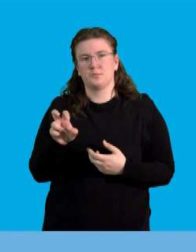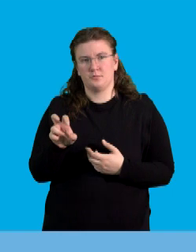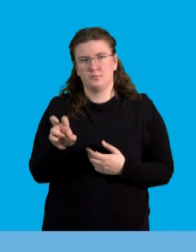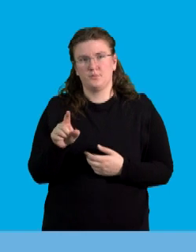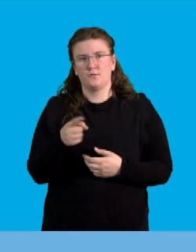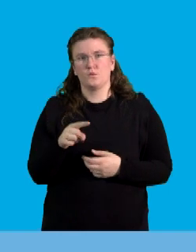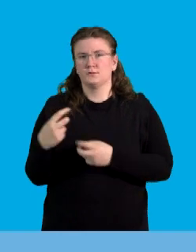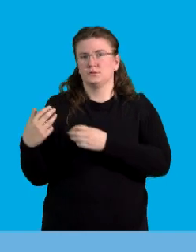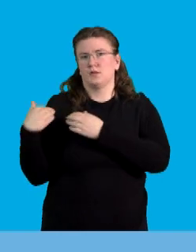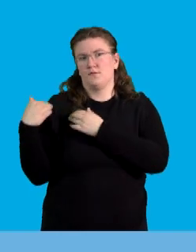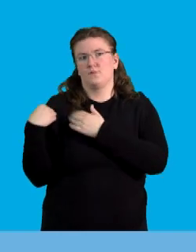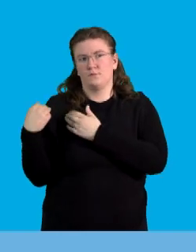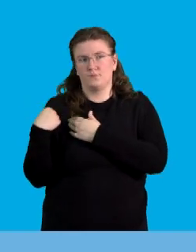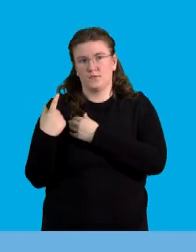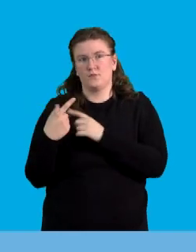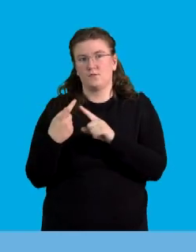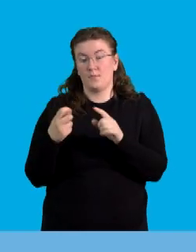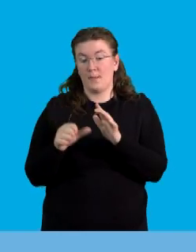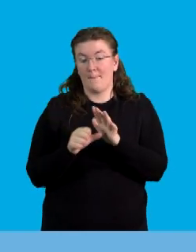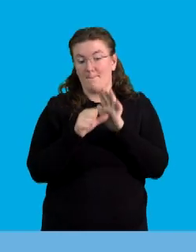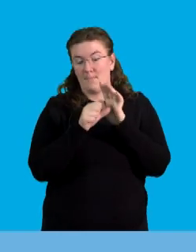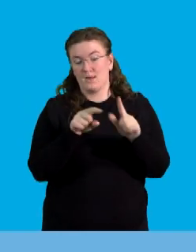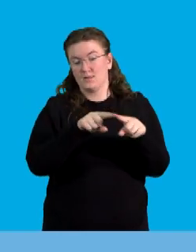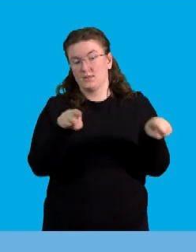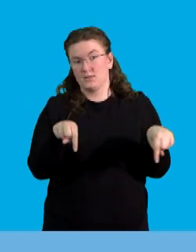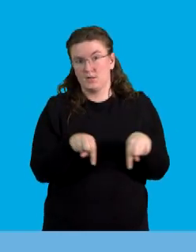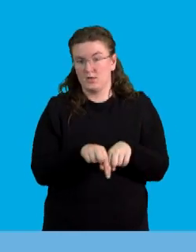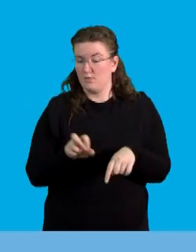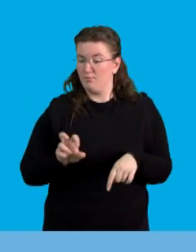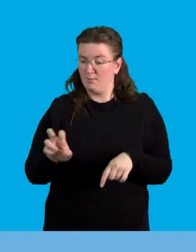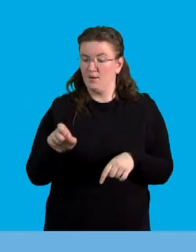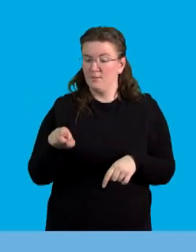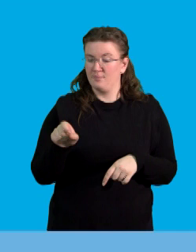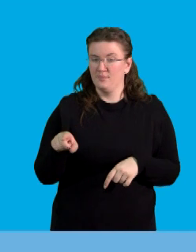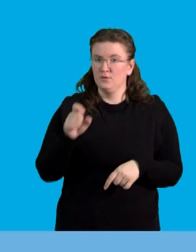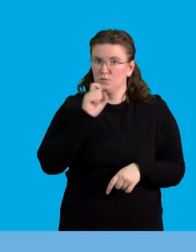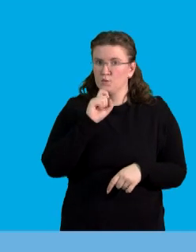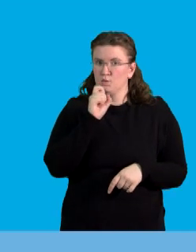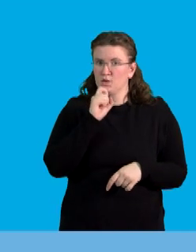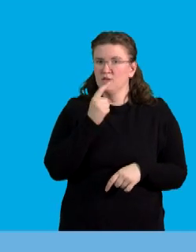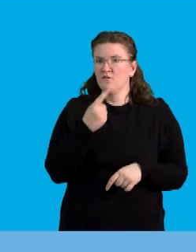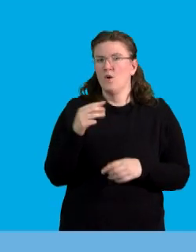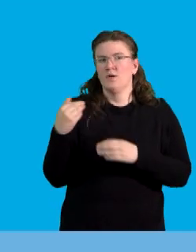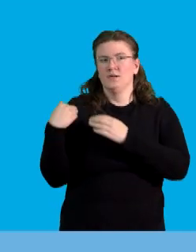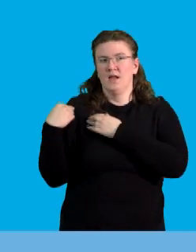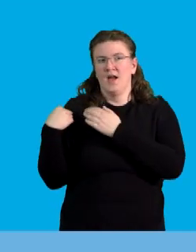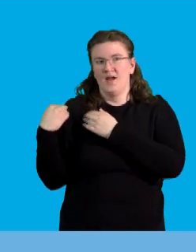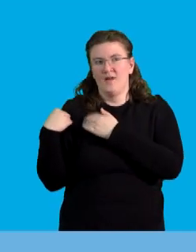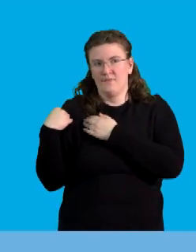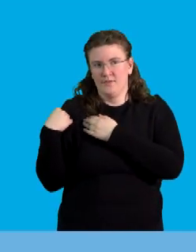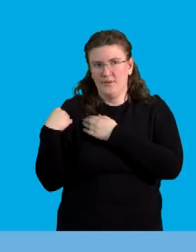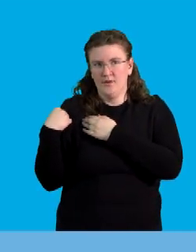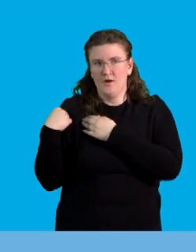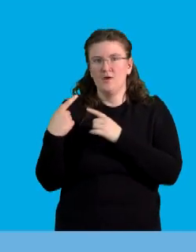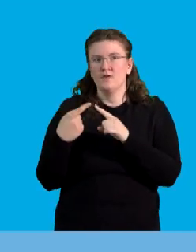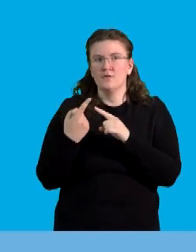safety precaution for the connection to the main circuit. So this 3-pin plug is used as a safety precaution for the